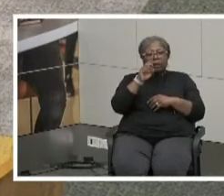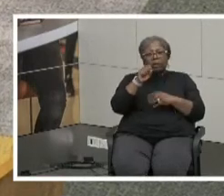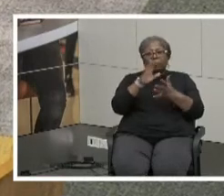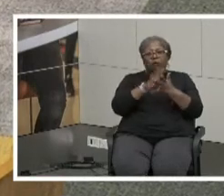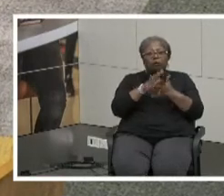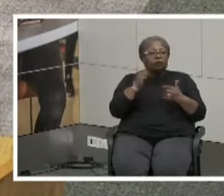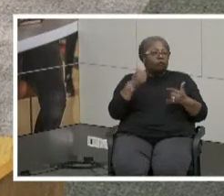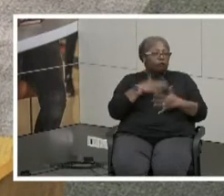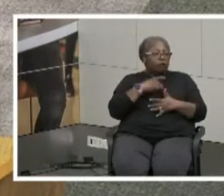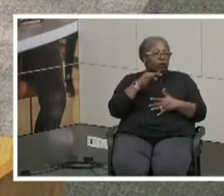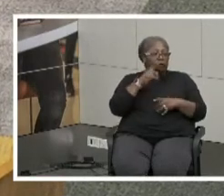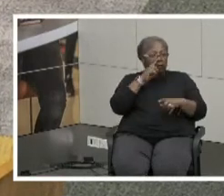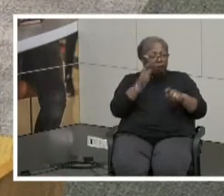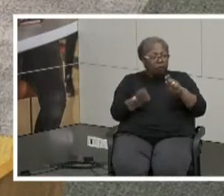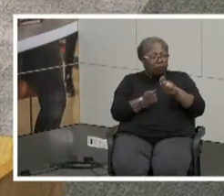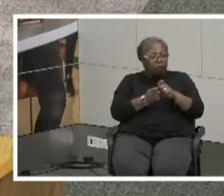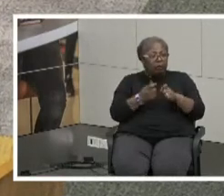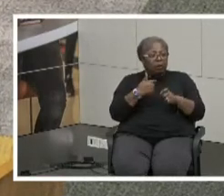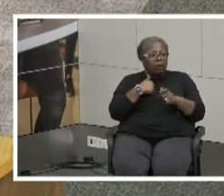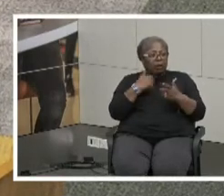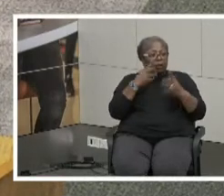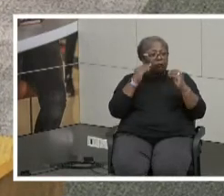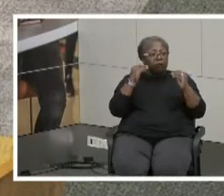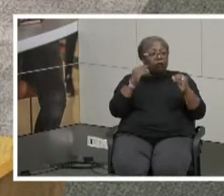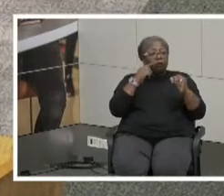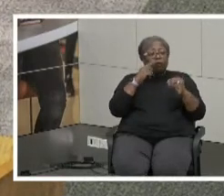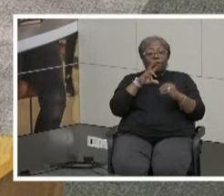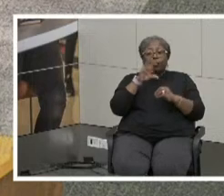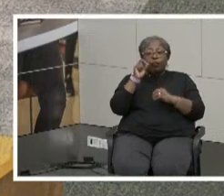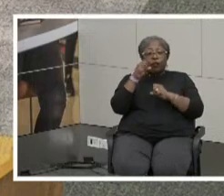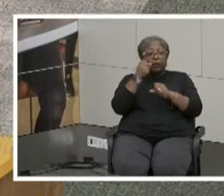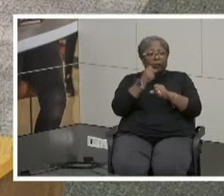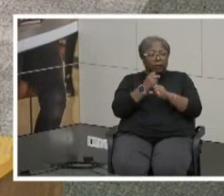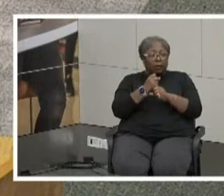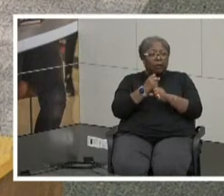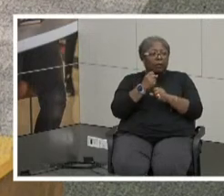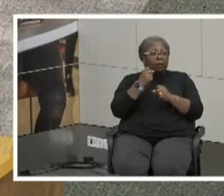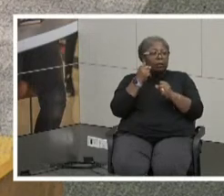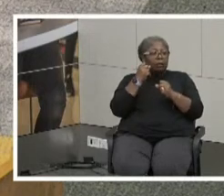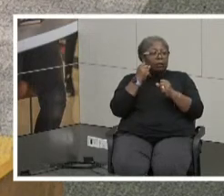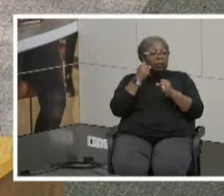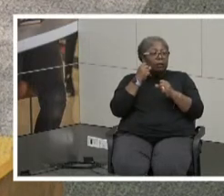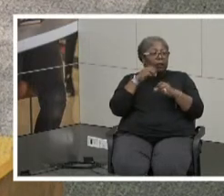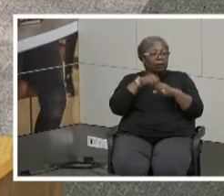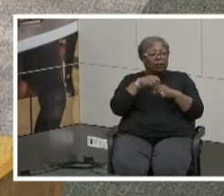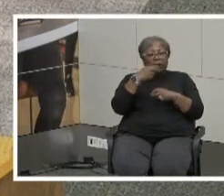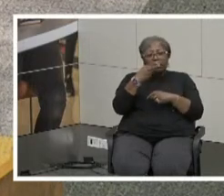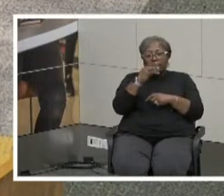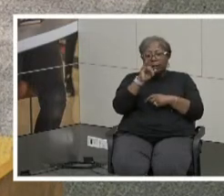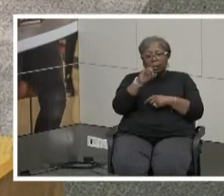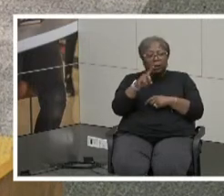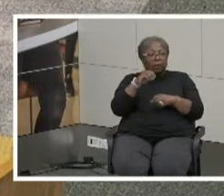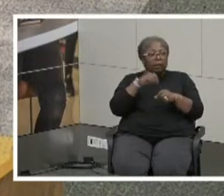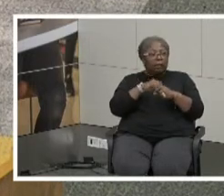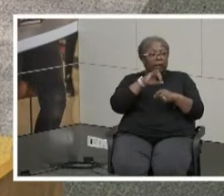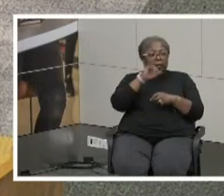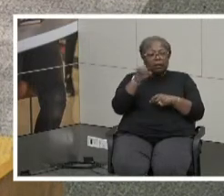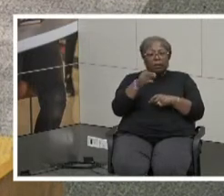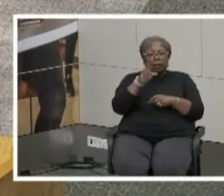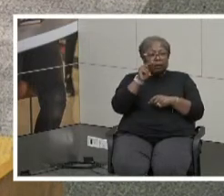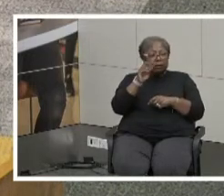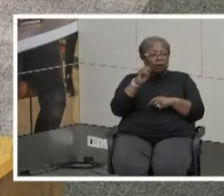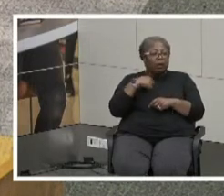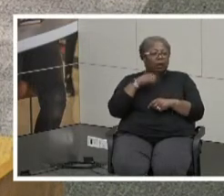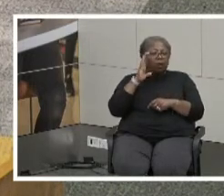for fear of retaliation I have taught for 30 years the last DEA decade in HISD in June when I will I will